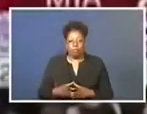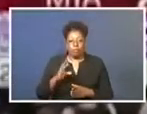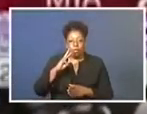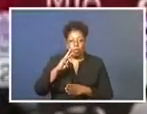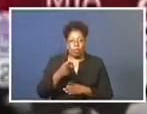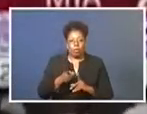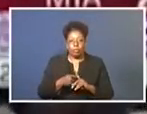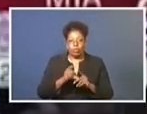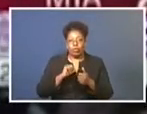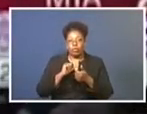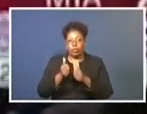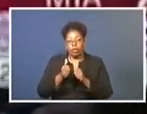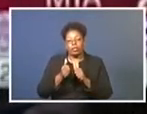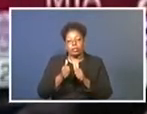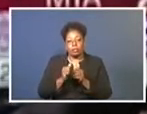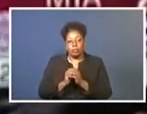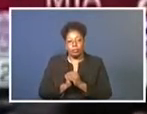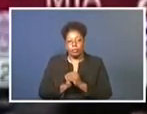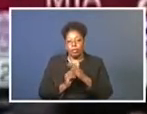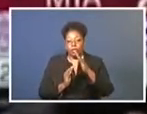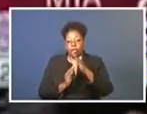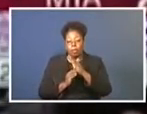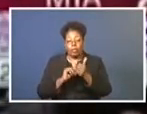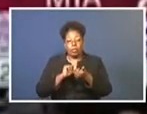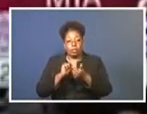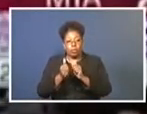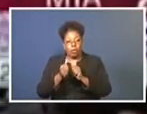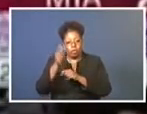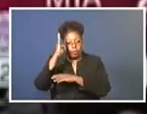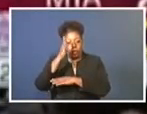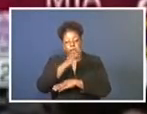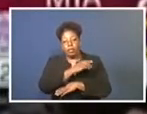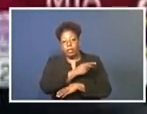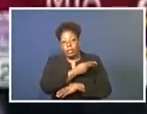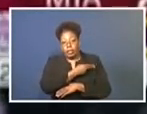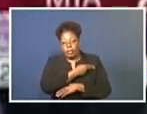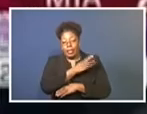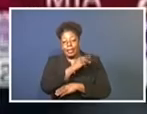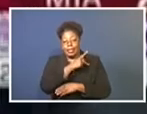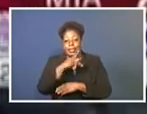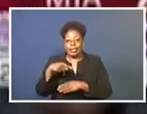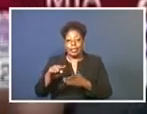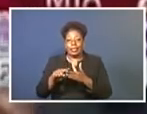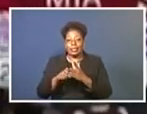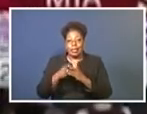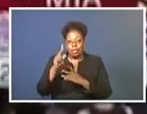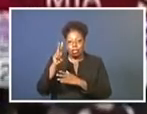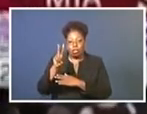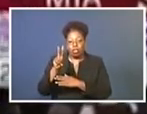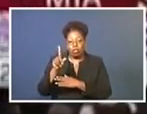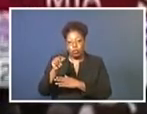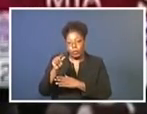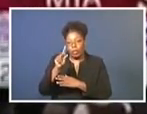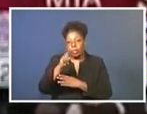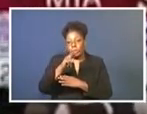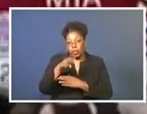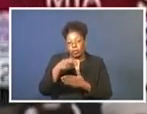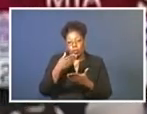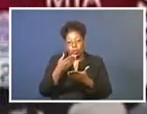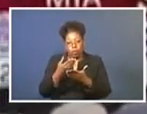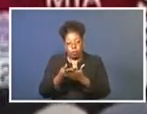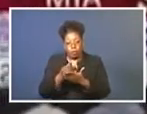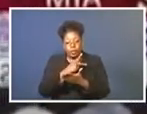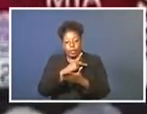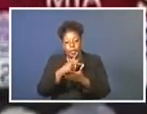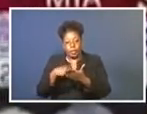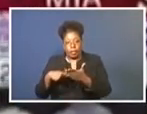Welcome to sports, everyone. Topping sports news, Buddy Hield and the Sacramento Kings starting 2022 off on a good note. As the Kings guard